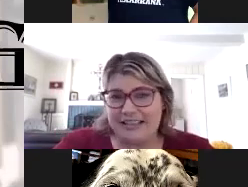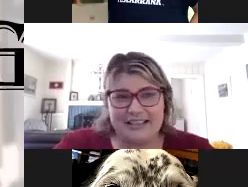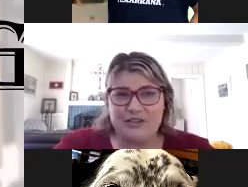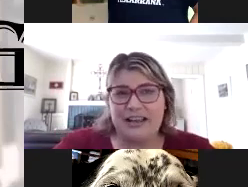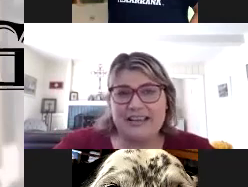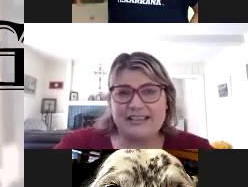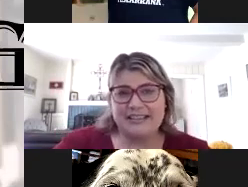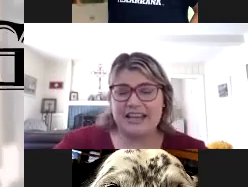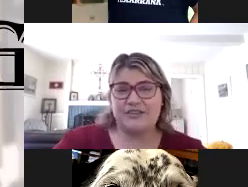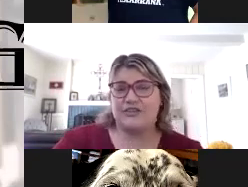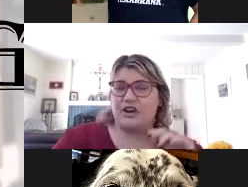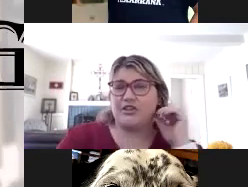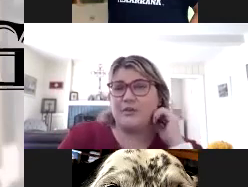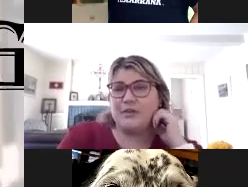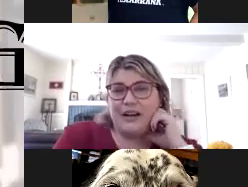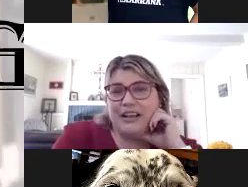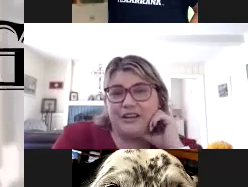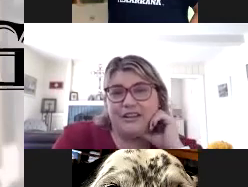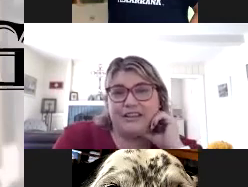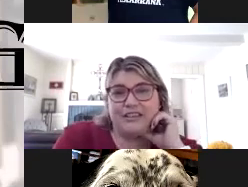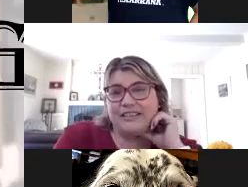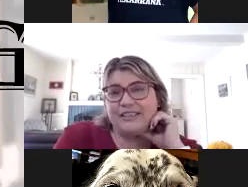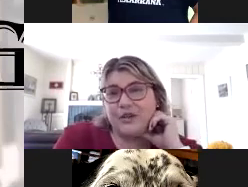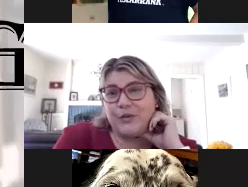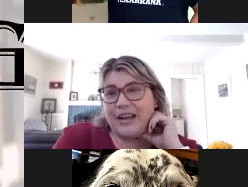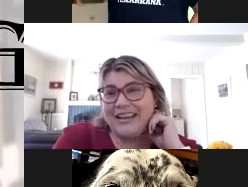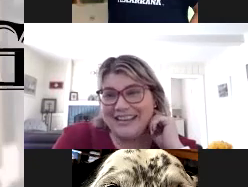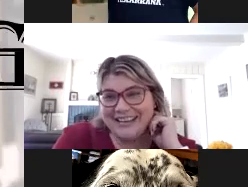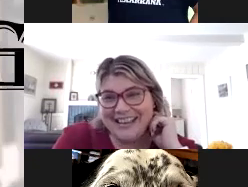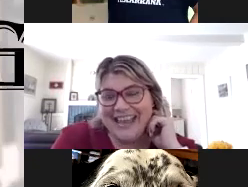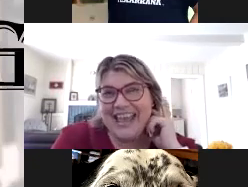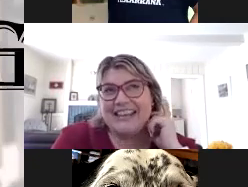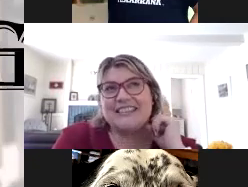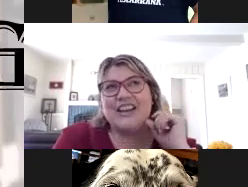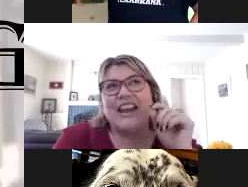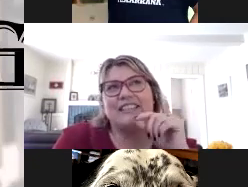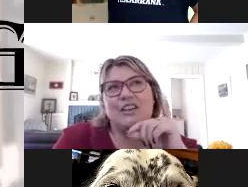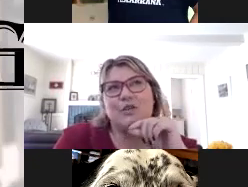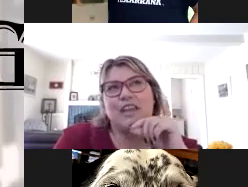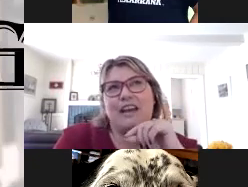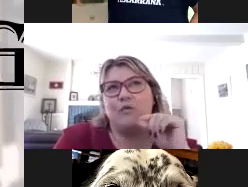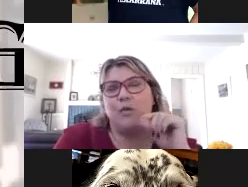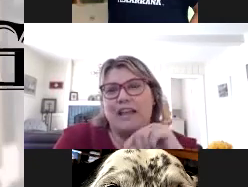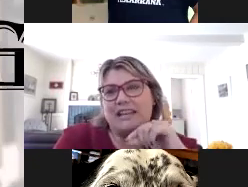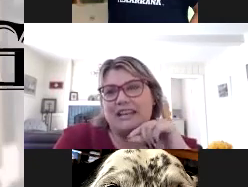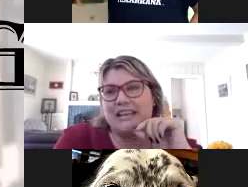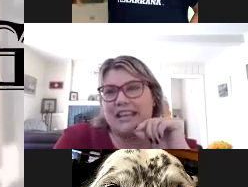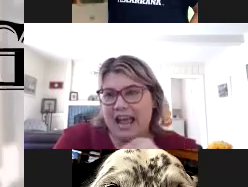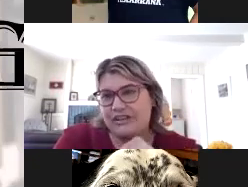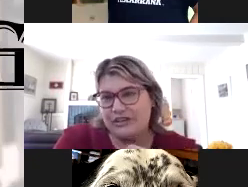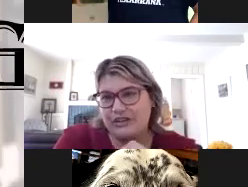very decentralized. States are charged with running their elections. So it's not as though we have